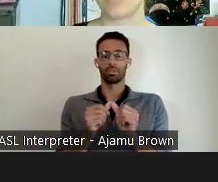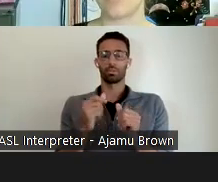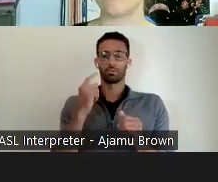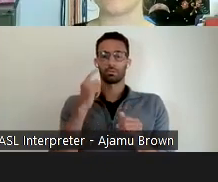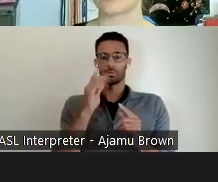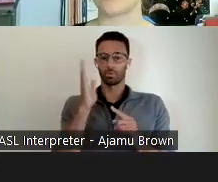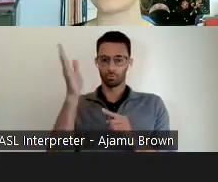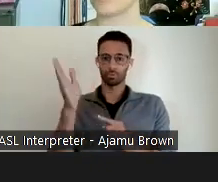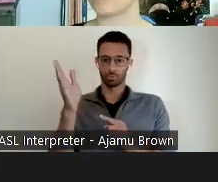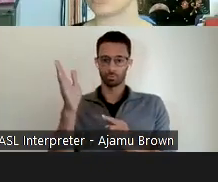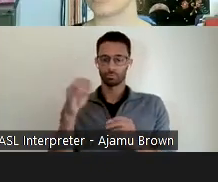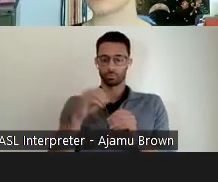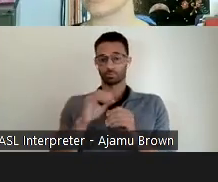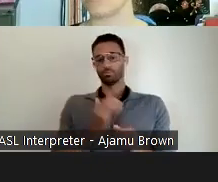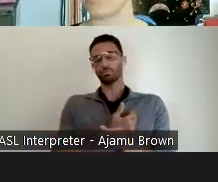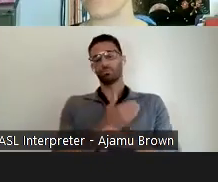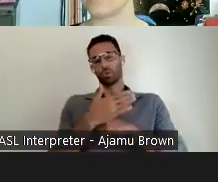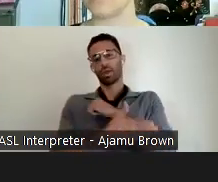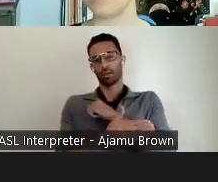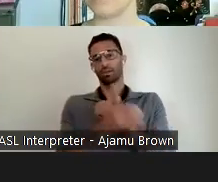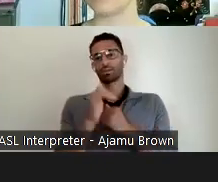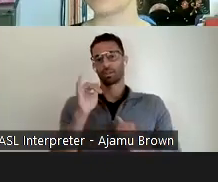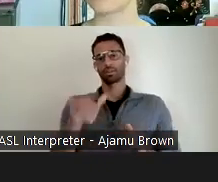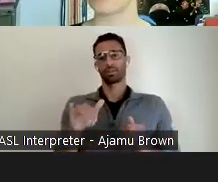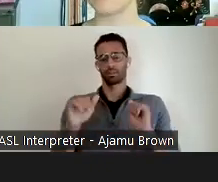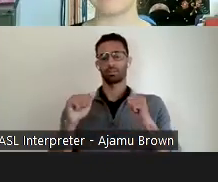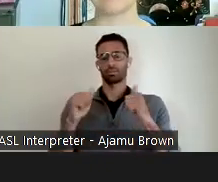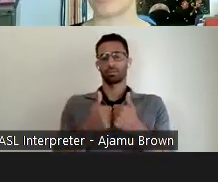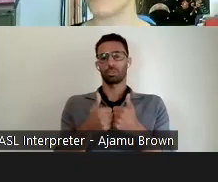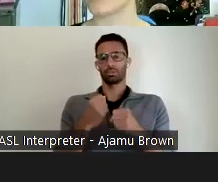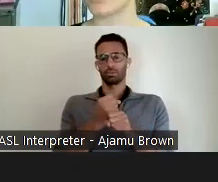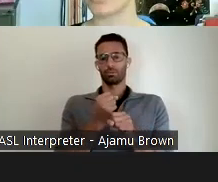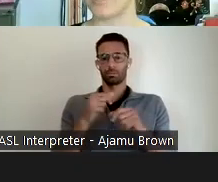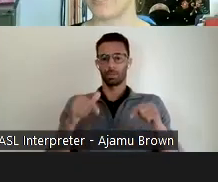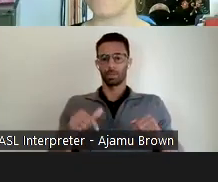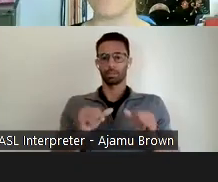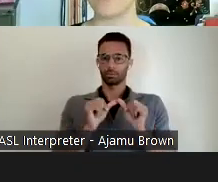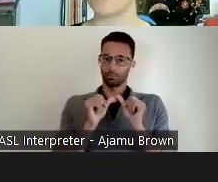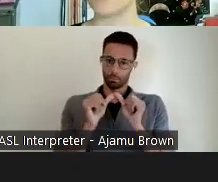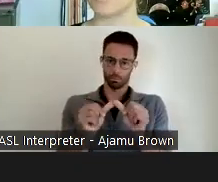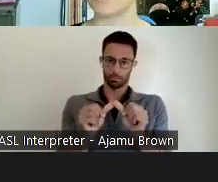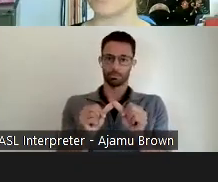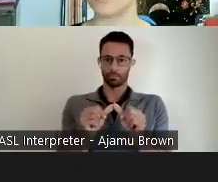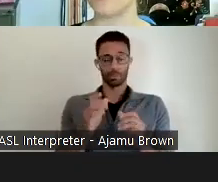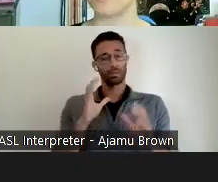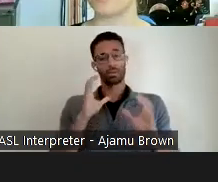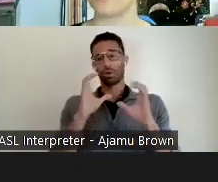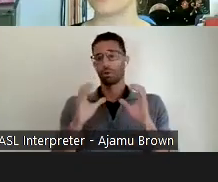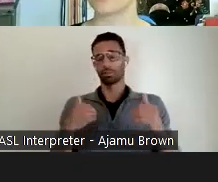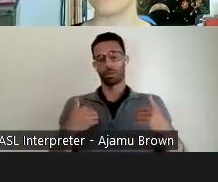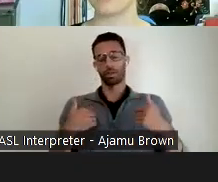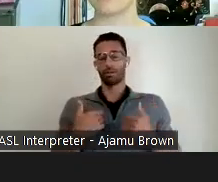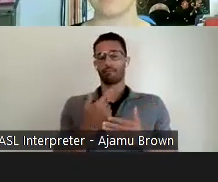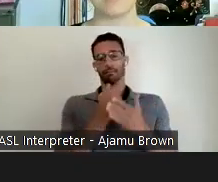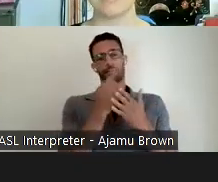So that's one of the challenges that we're facing in making this permanent. And it's a conversation I have every week with the people that